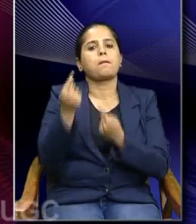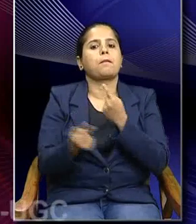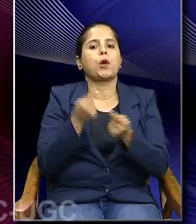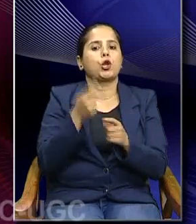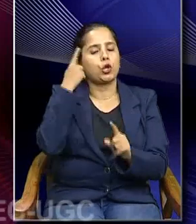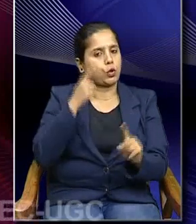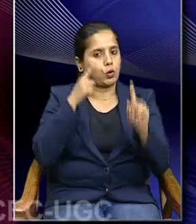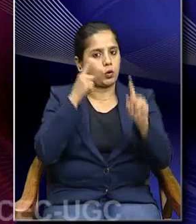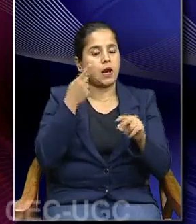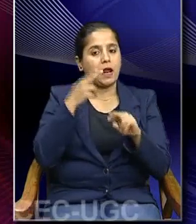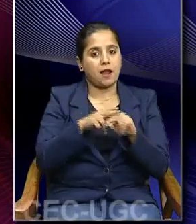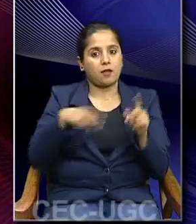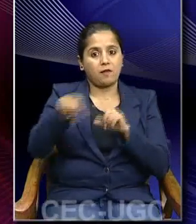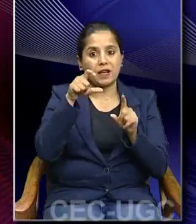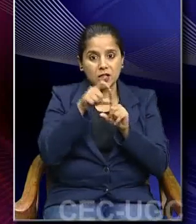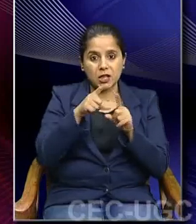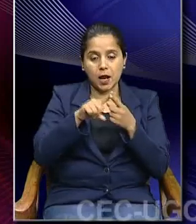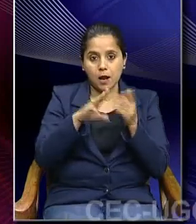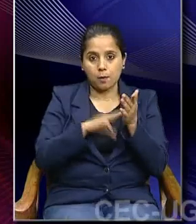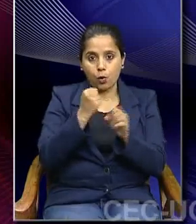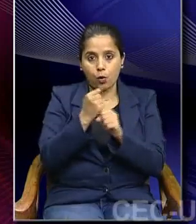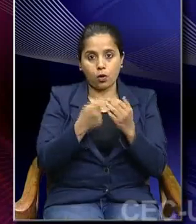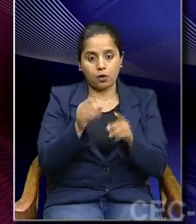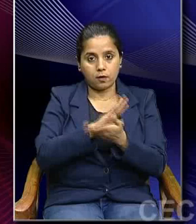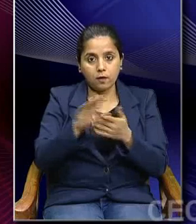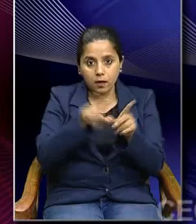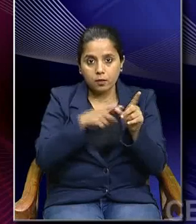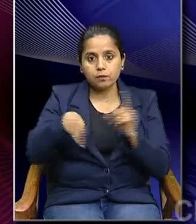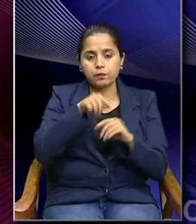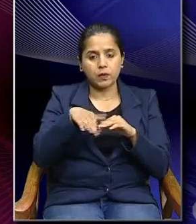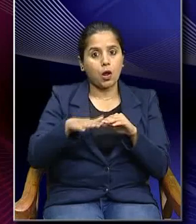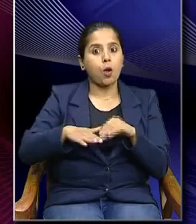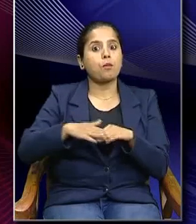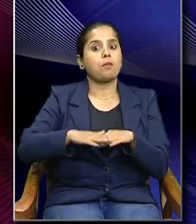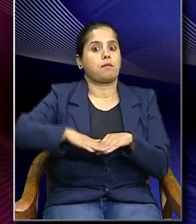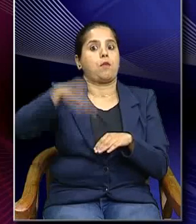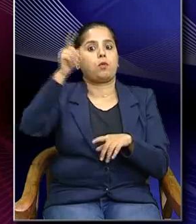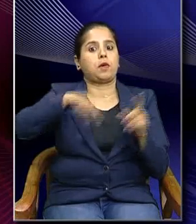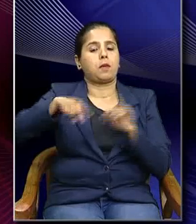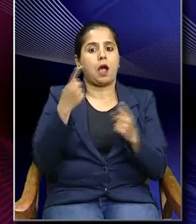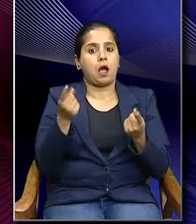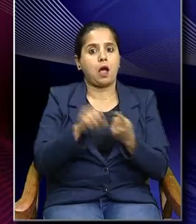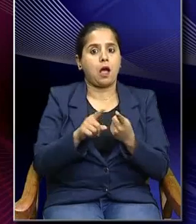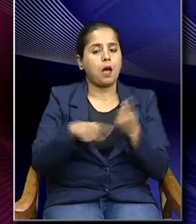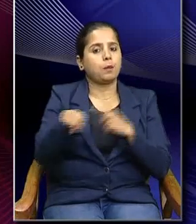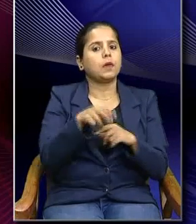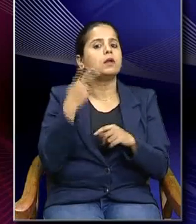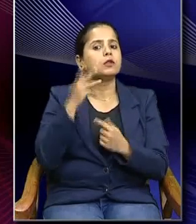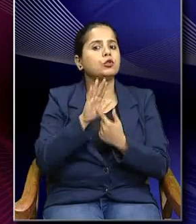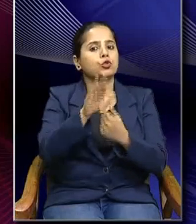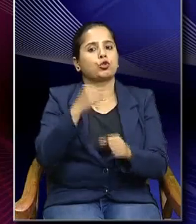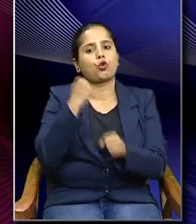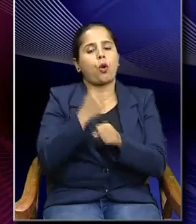if the demography, that is the population size, is increasing at a very high speed, it creates a